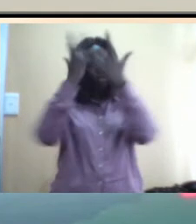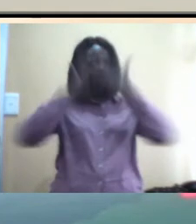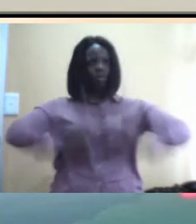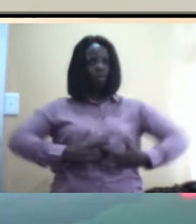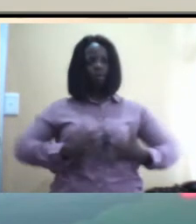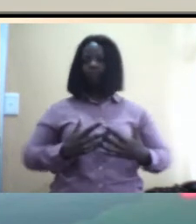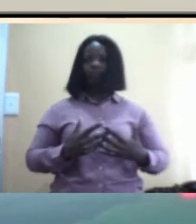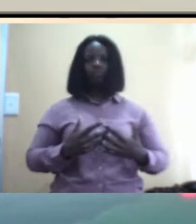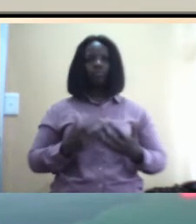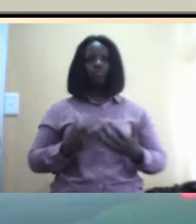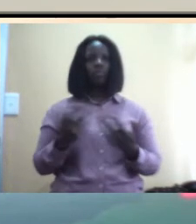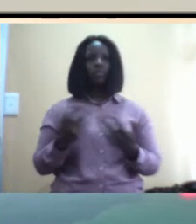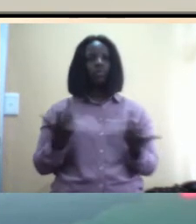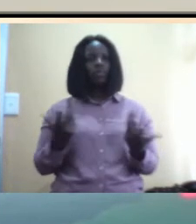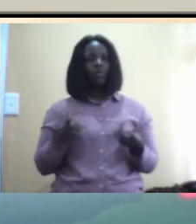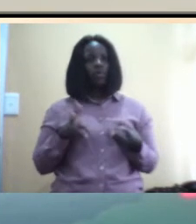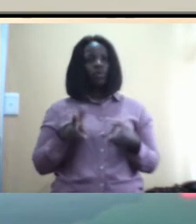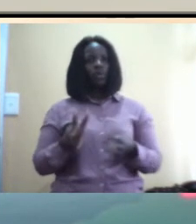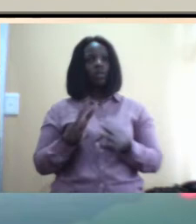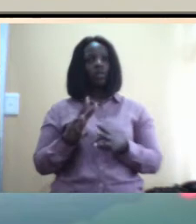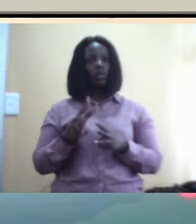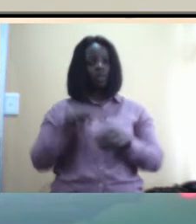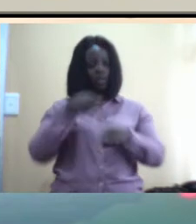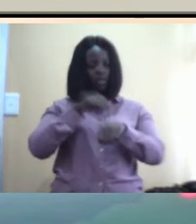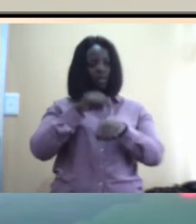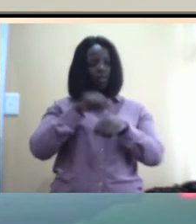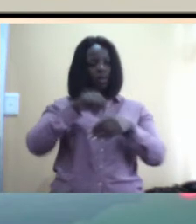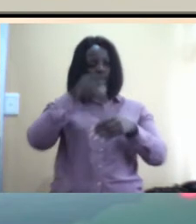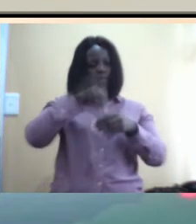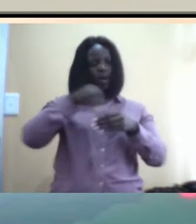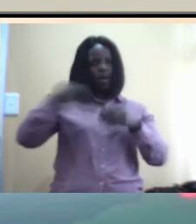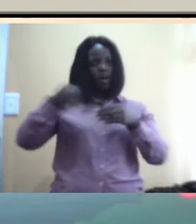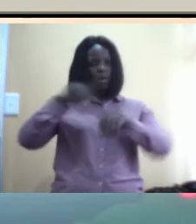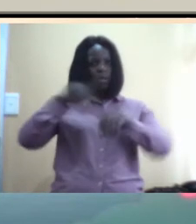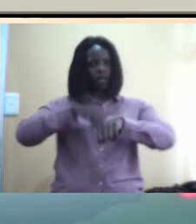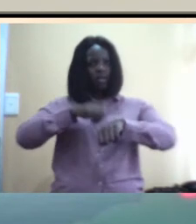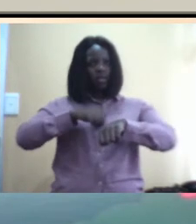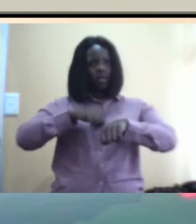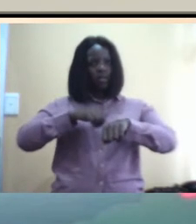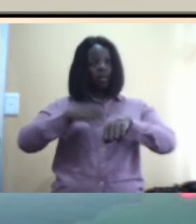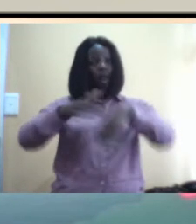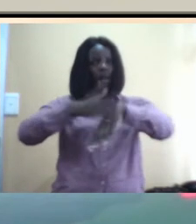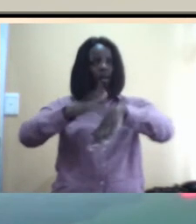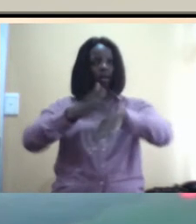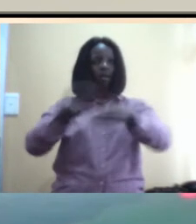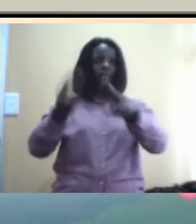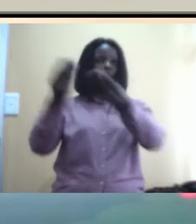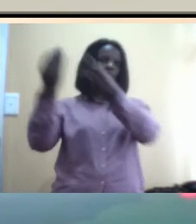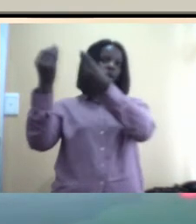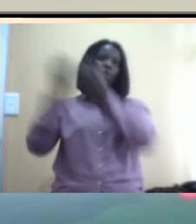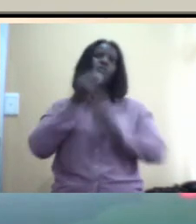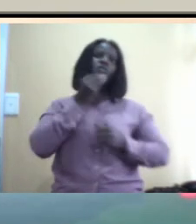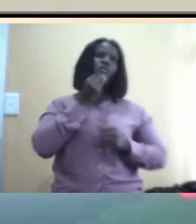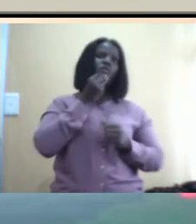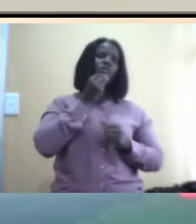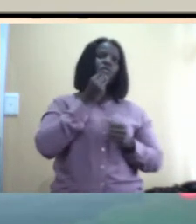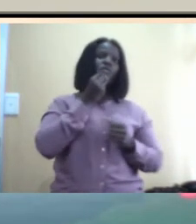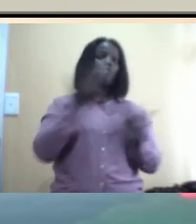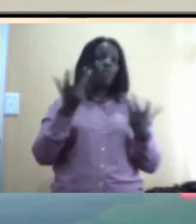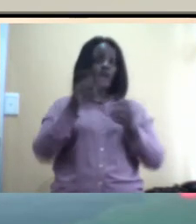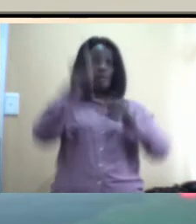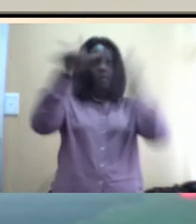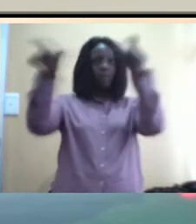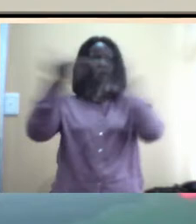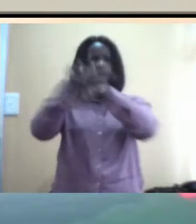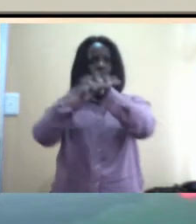synchronized with the outset of the planting season, leading to the late delivery of our production input to farmers. Hence,